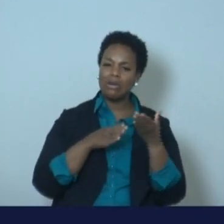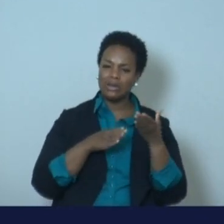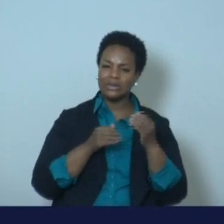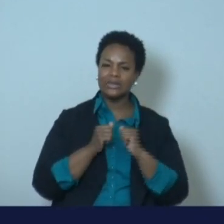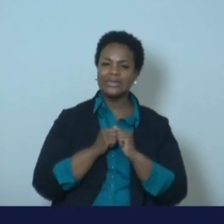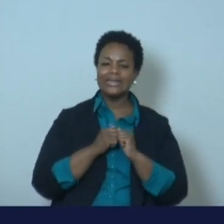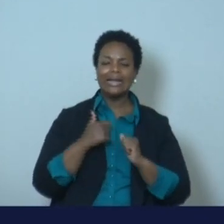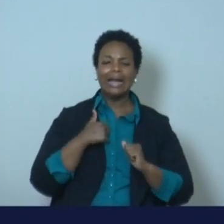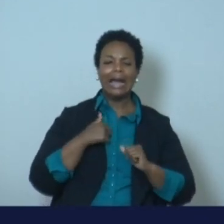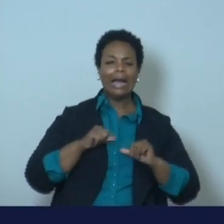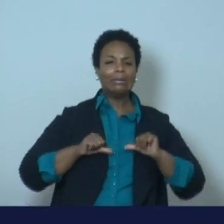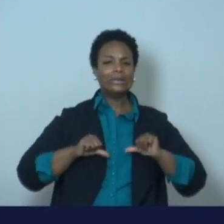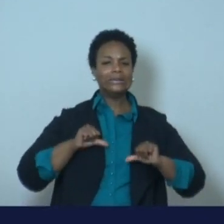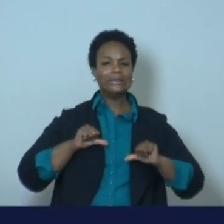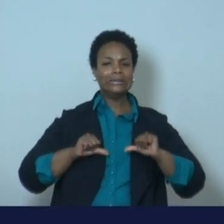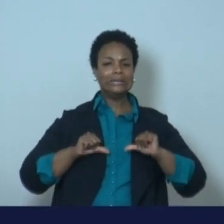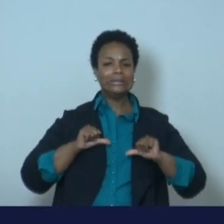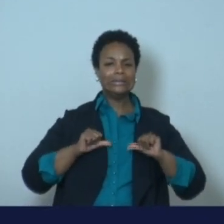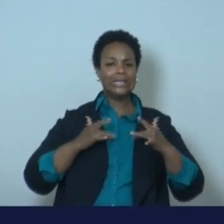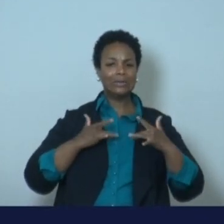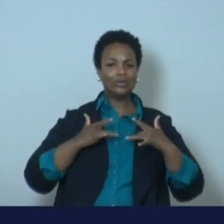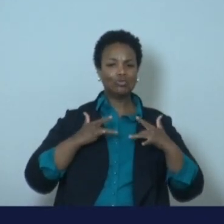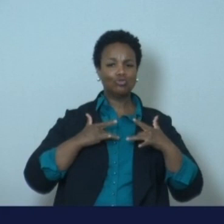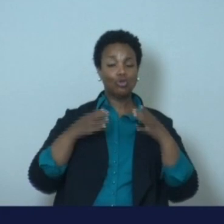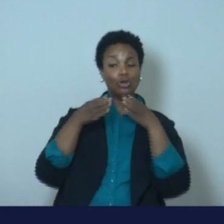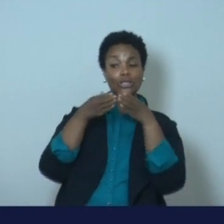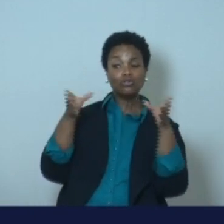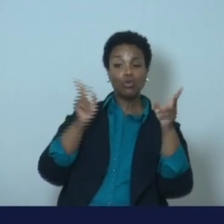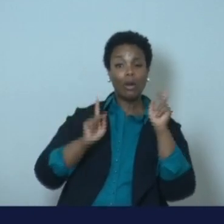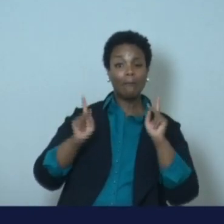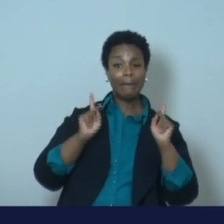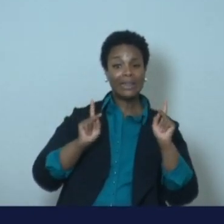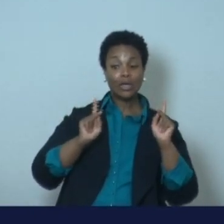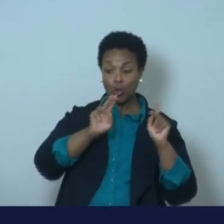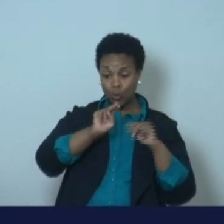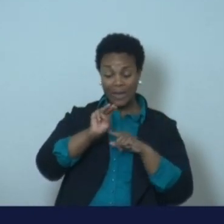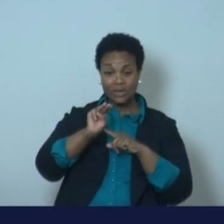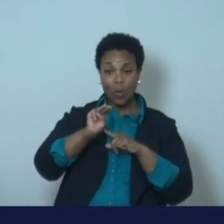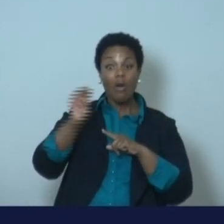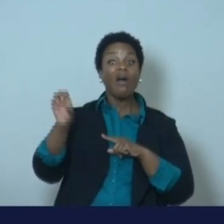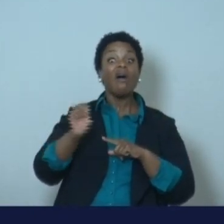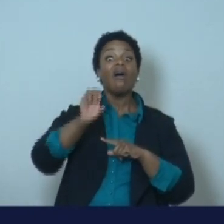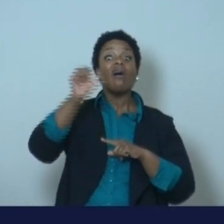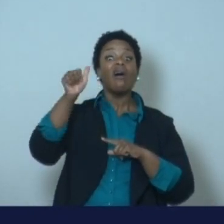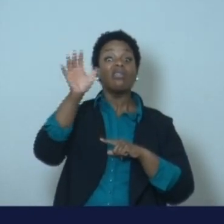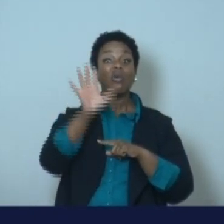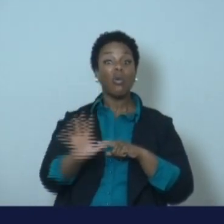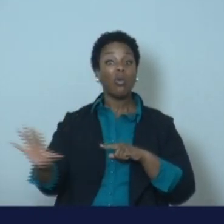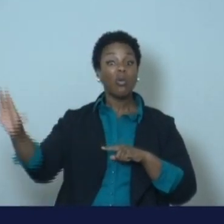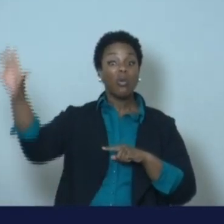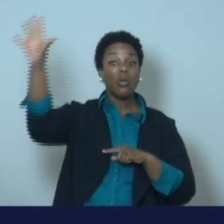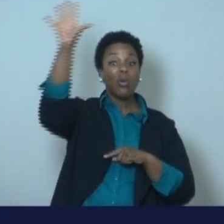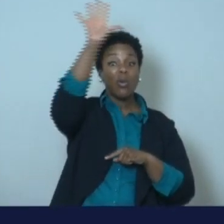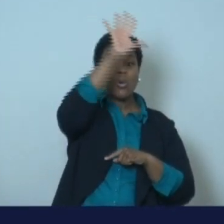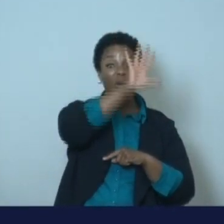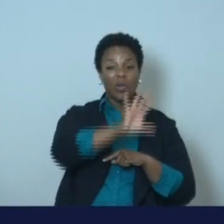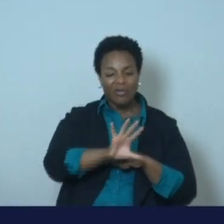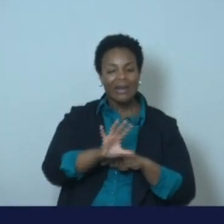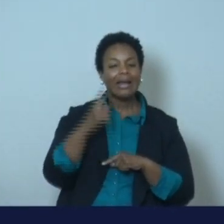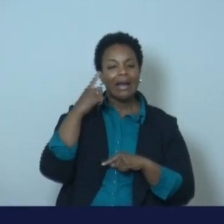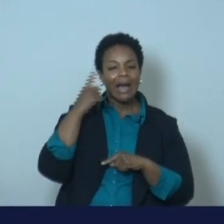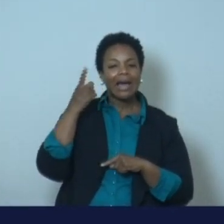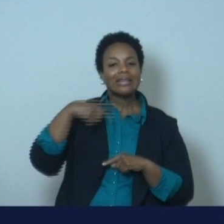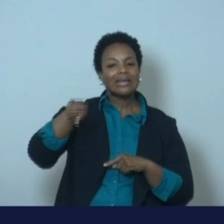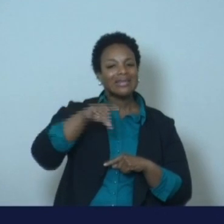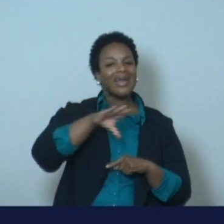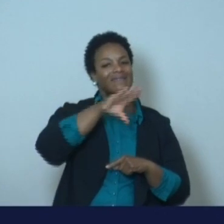that the general public, not just in New Mexico, but all around the country and the world, I think may get a little frustrated with us repeating that.